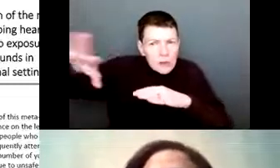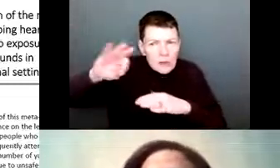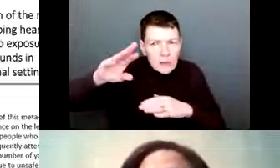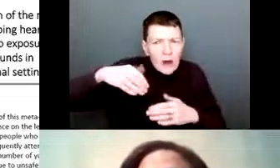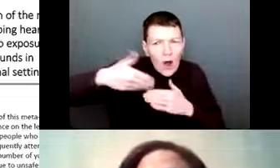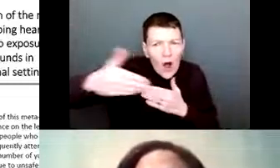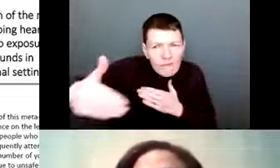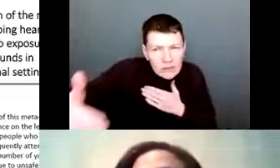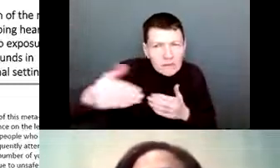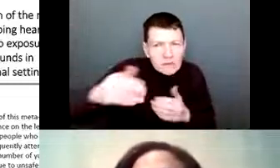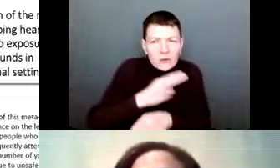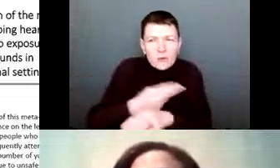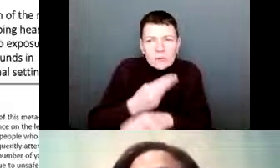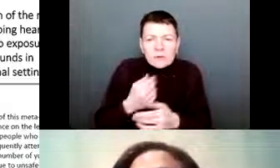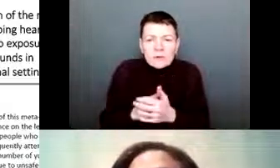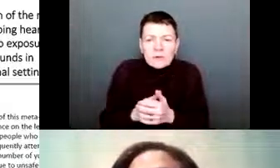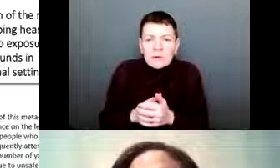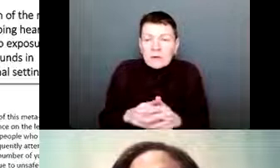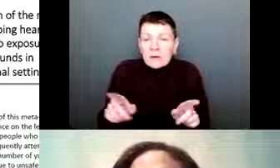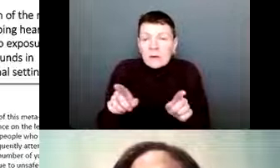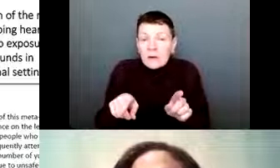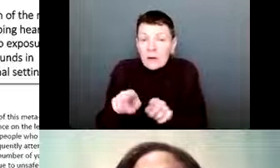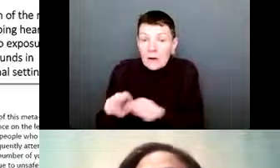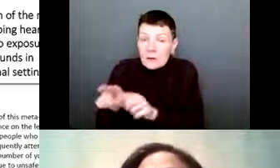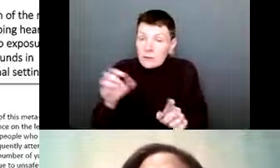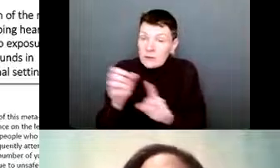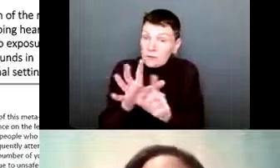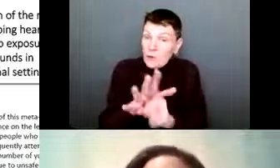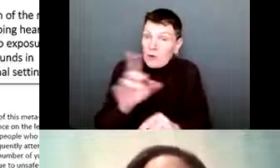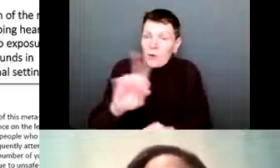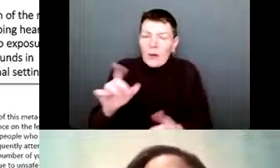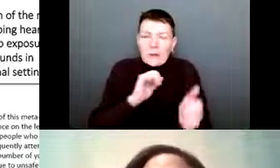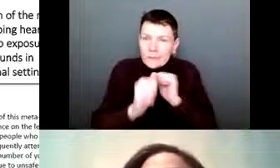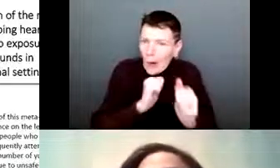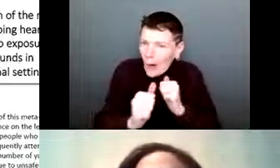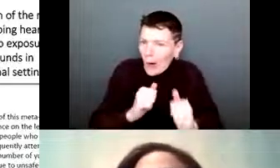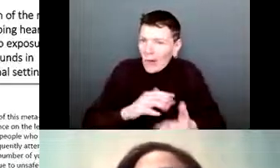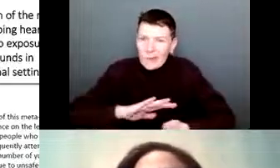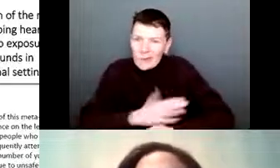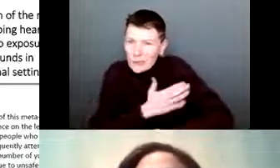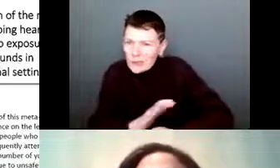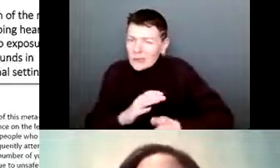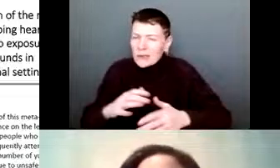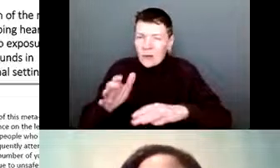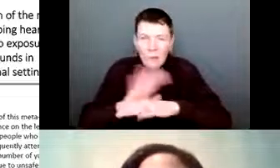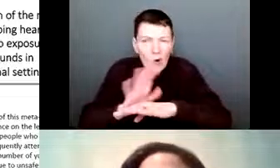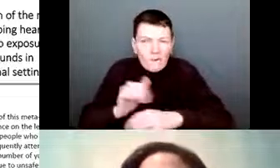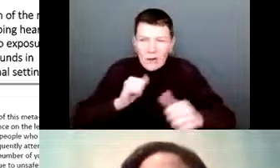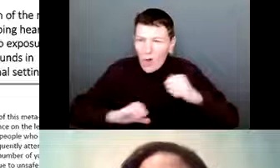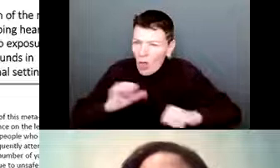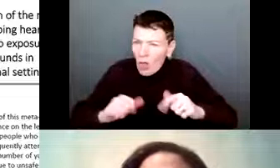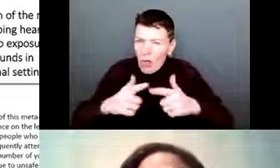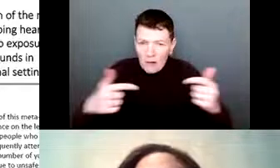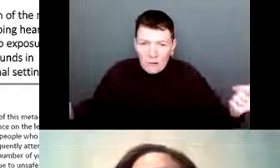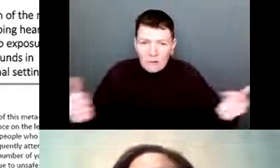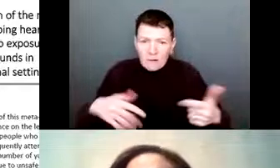these exposures at the entertainment venues, sports events that can get to almost 112 decibels